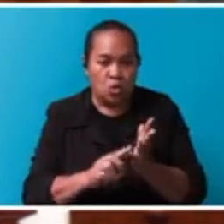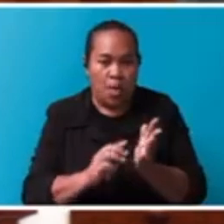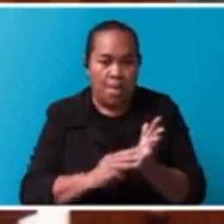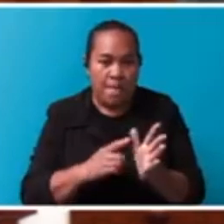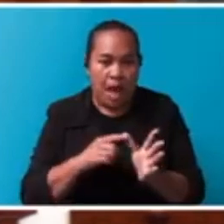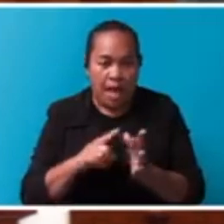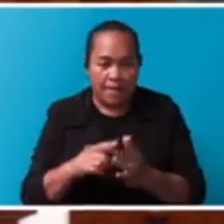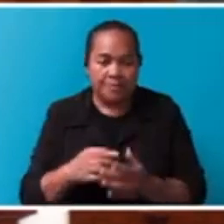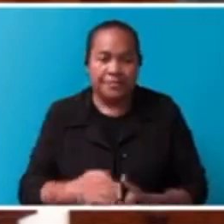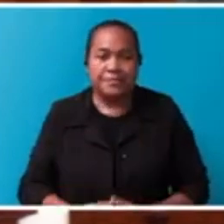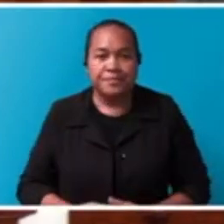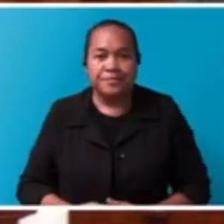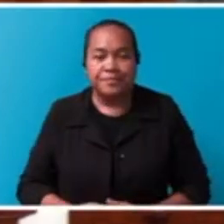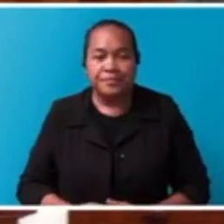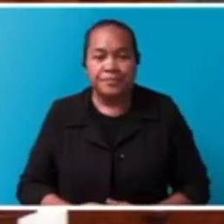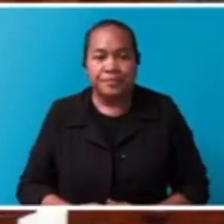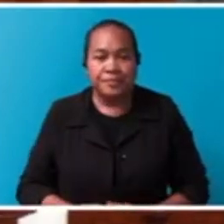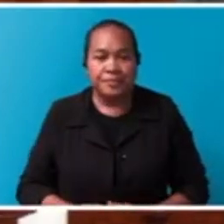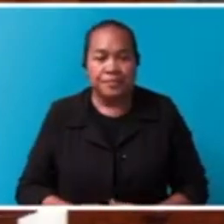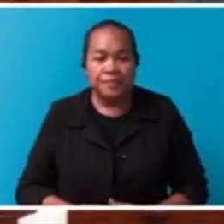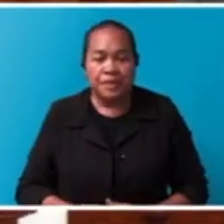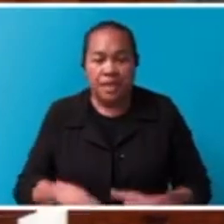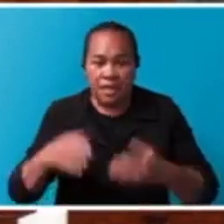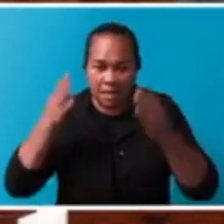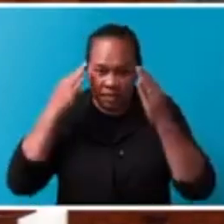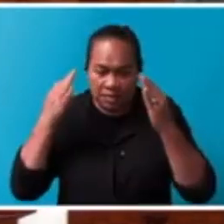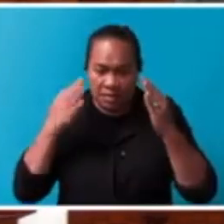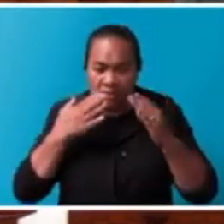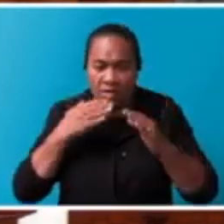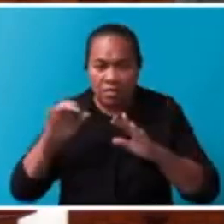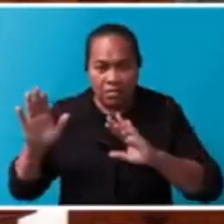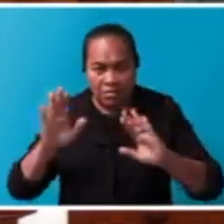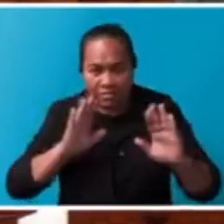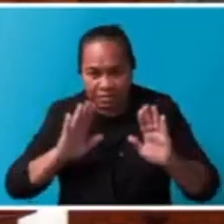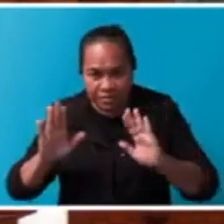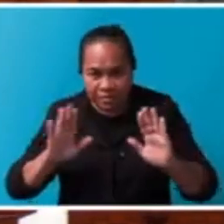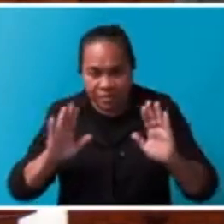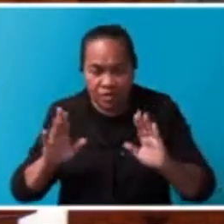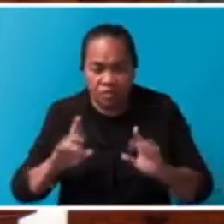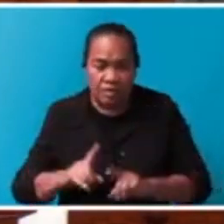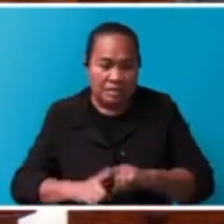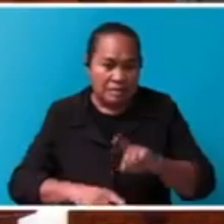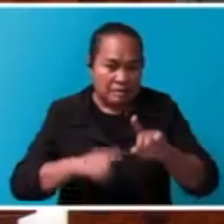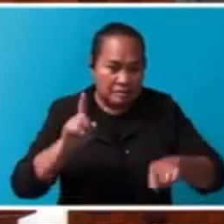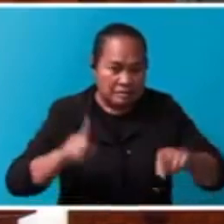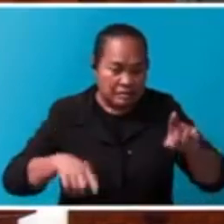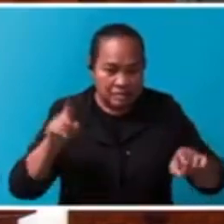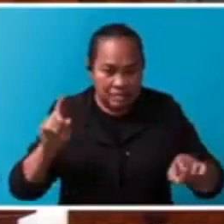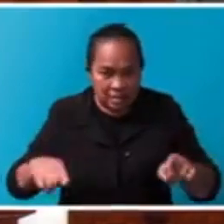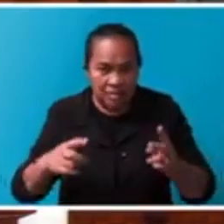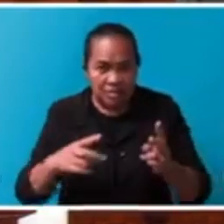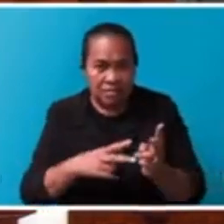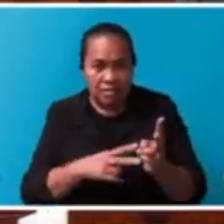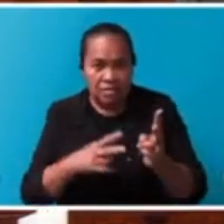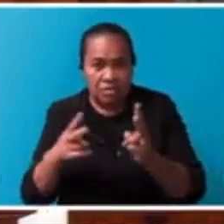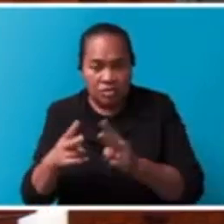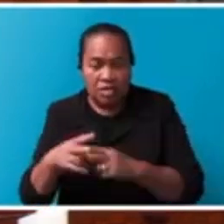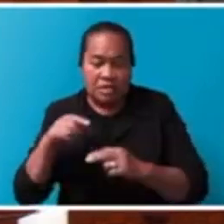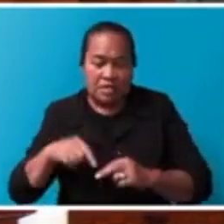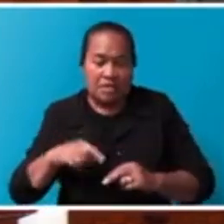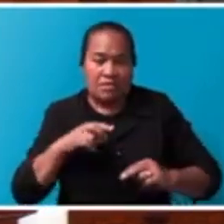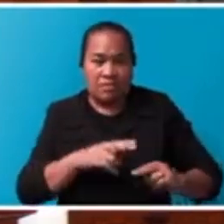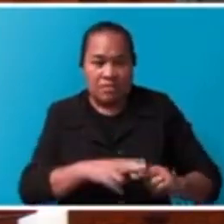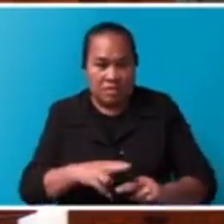Turang na Speaker, sir, au bambula, and I tigo ba turanga, and on the Vitiloman.